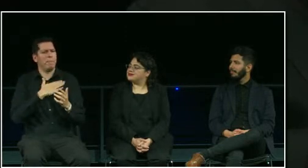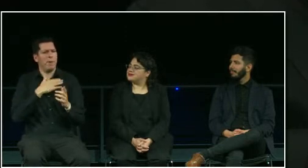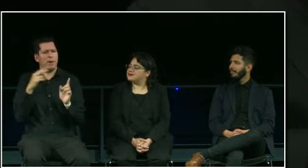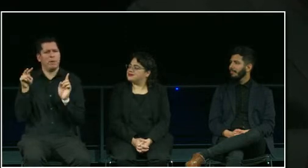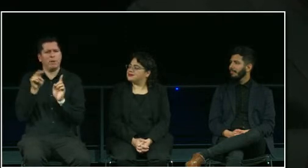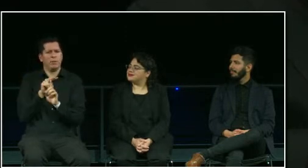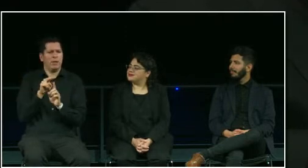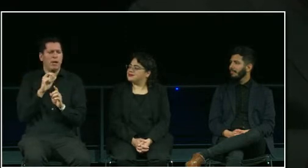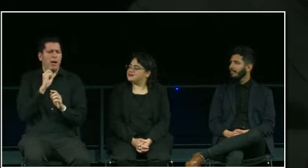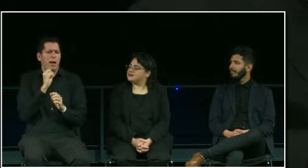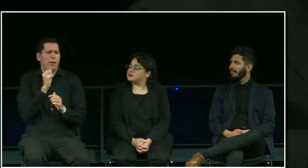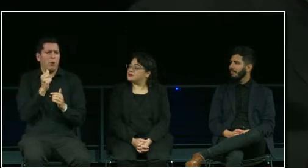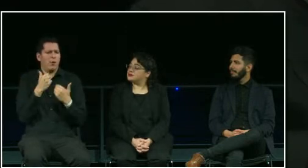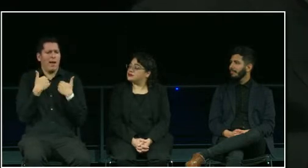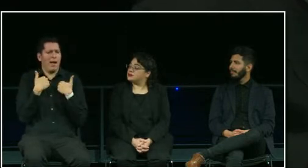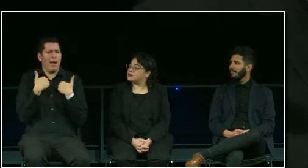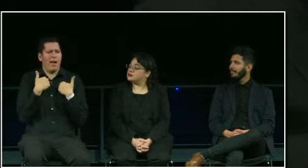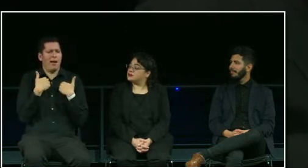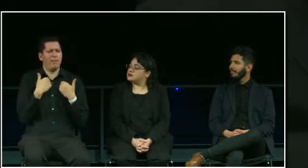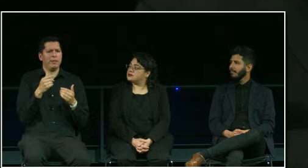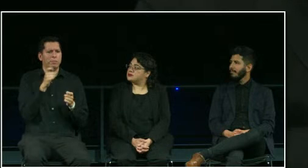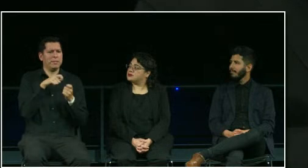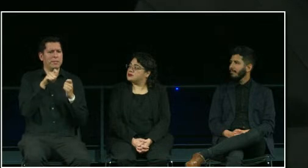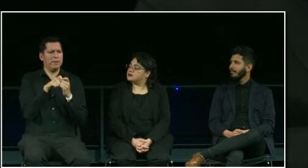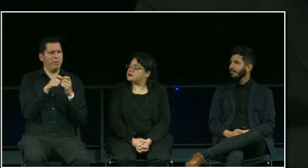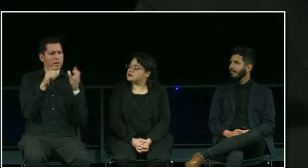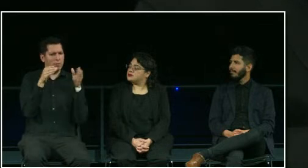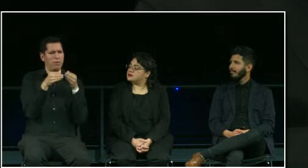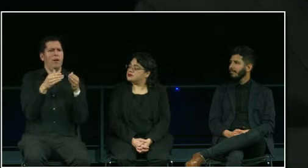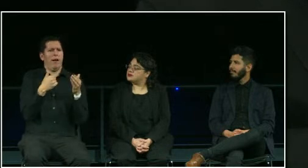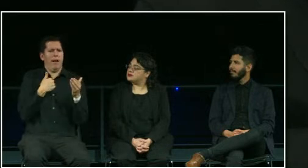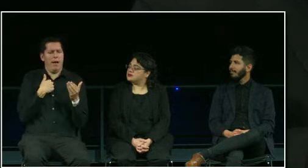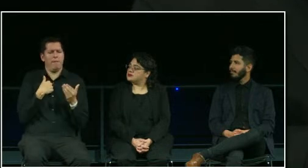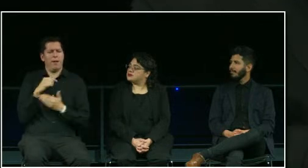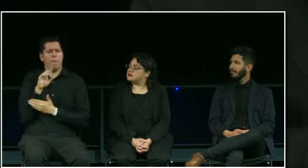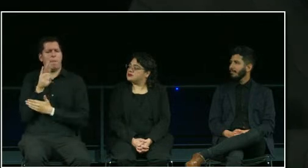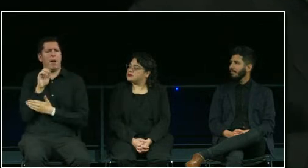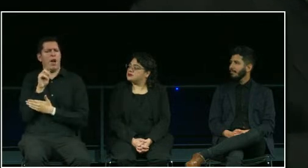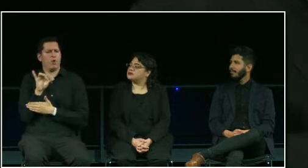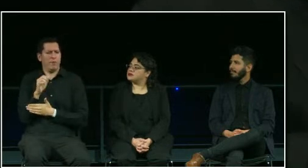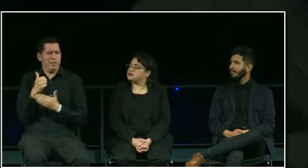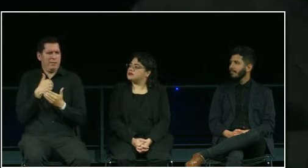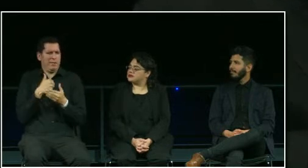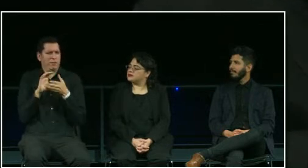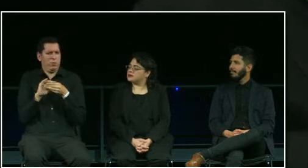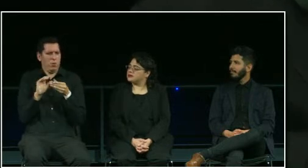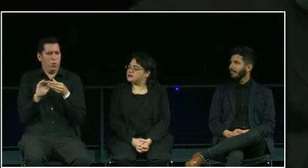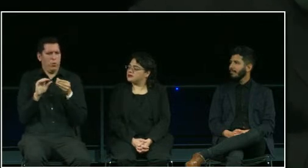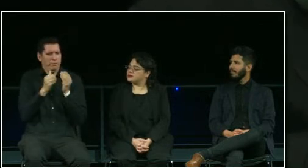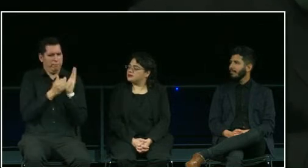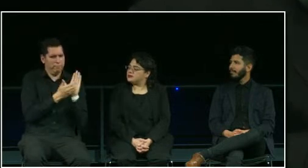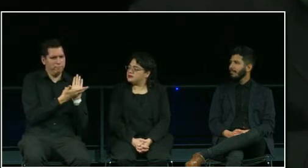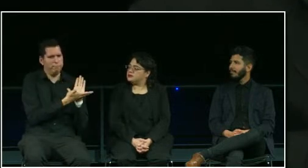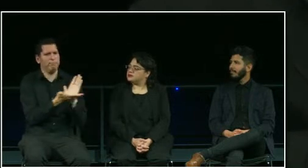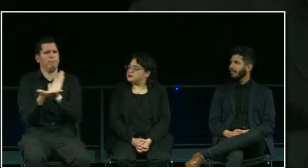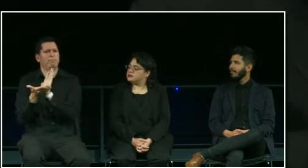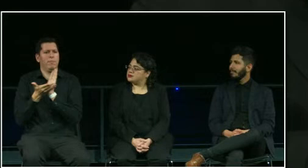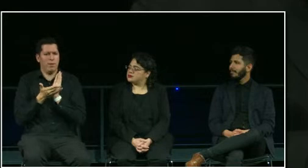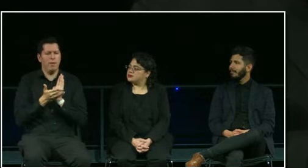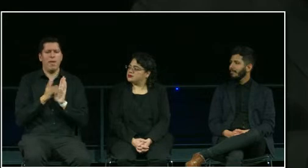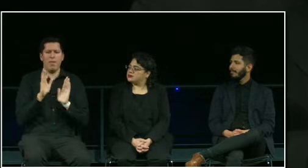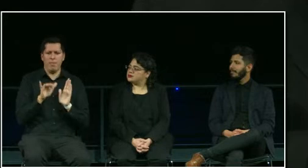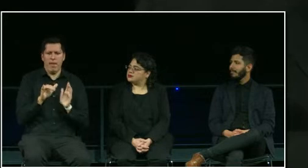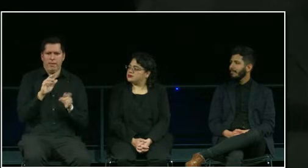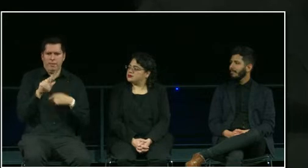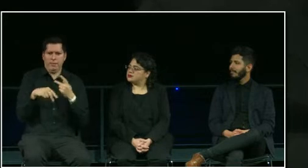have a filmography, I have a biography. And each of those movies are movies that I've been willing